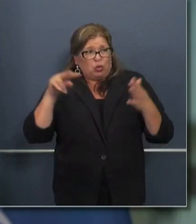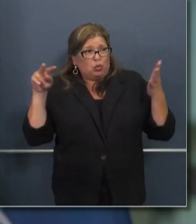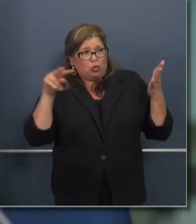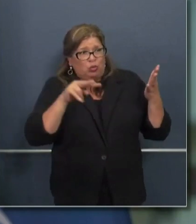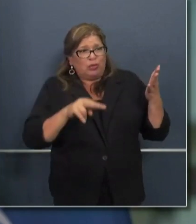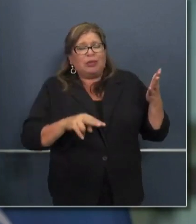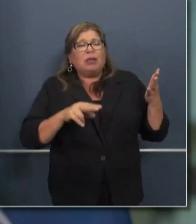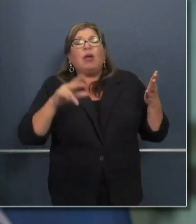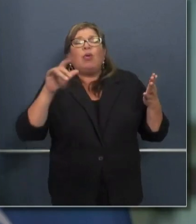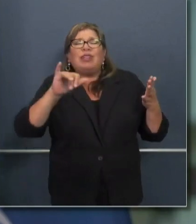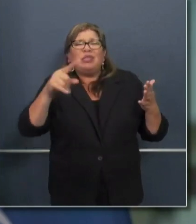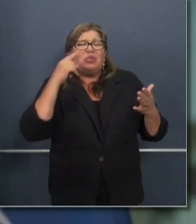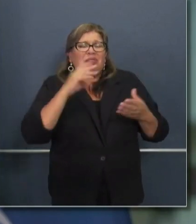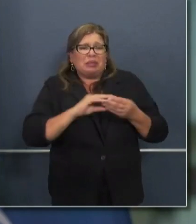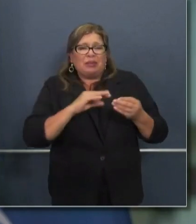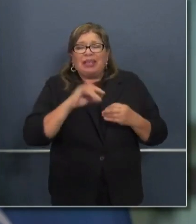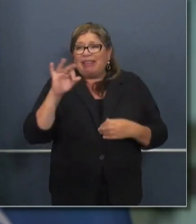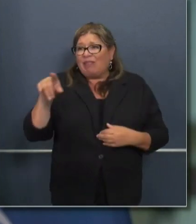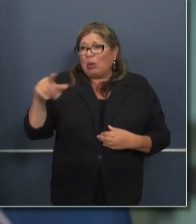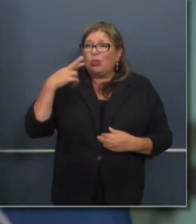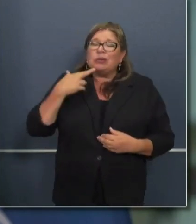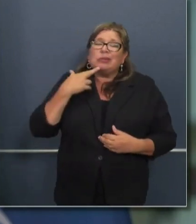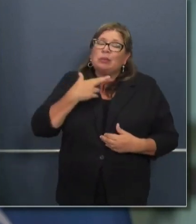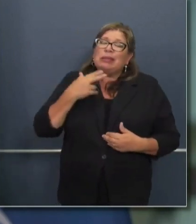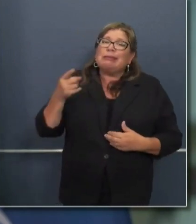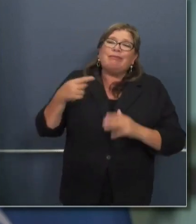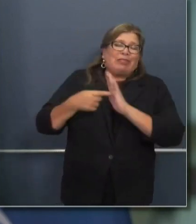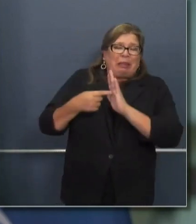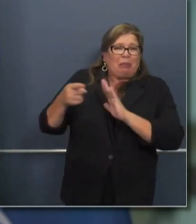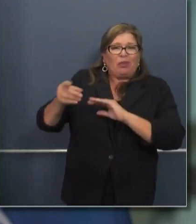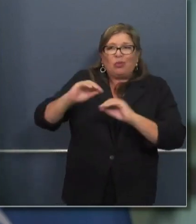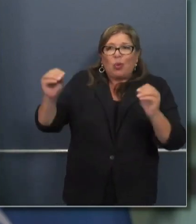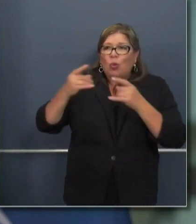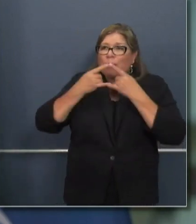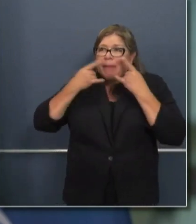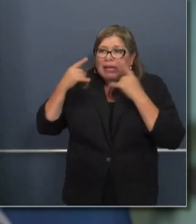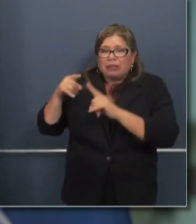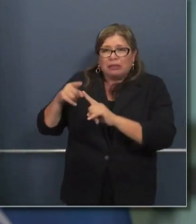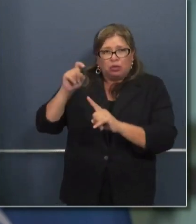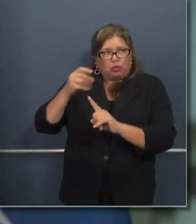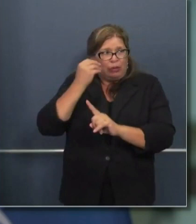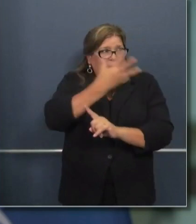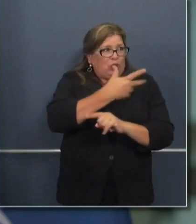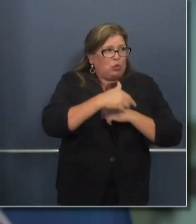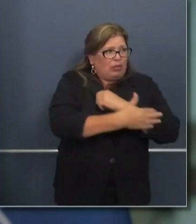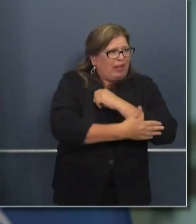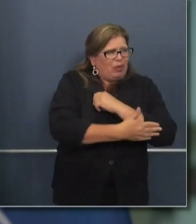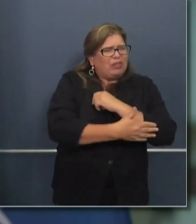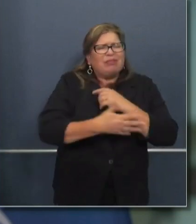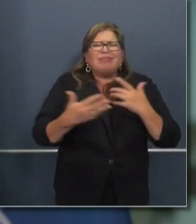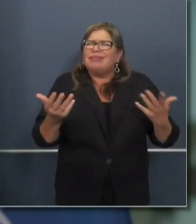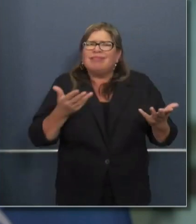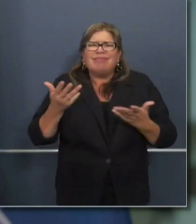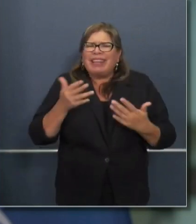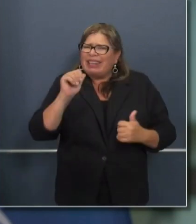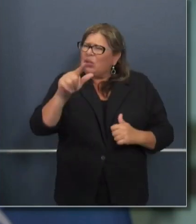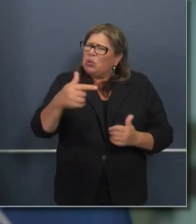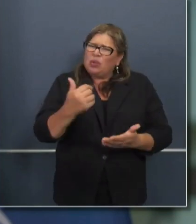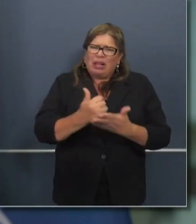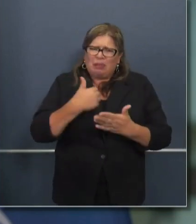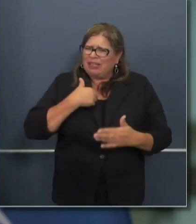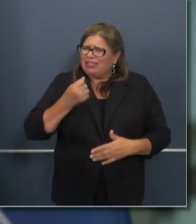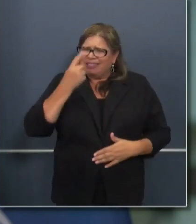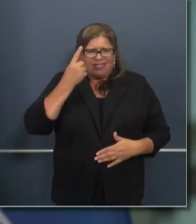see businesses violating the rules. Can you clarify, exactly how this is supposed